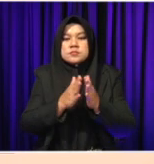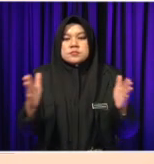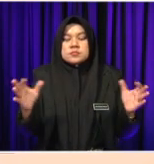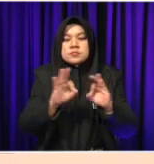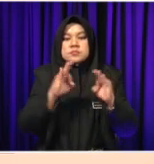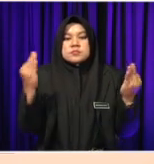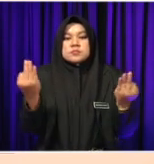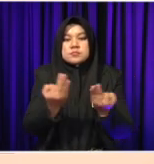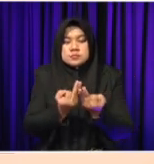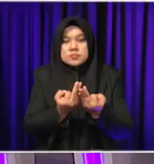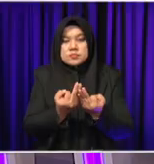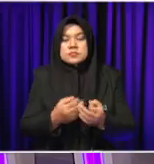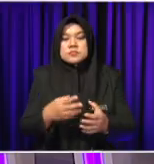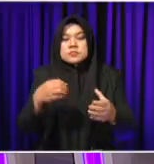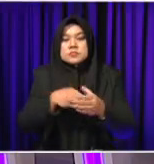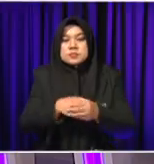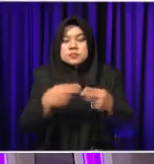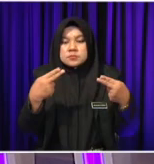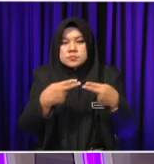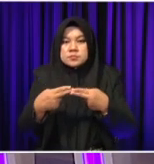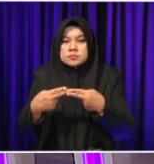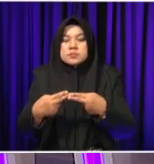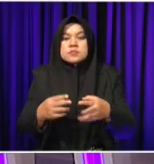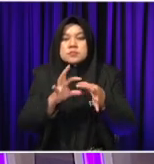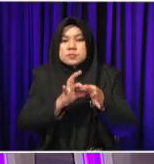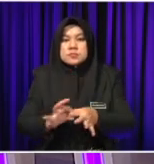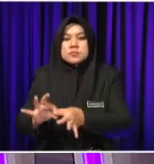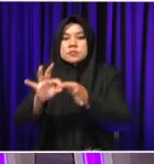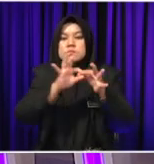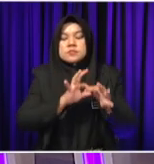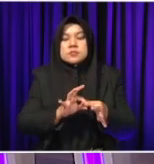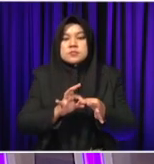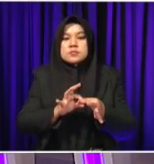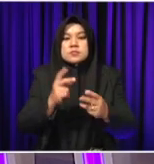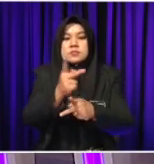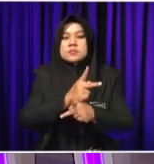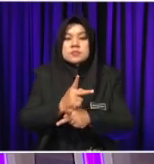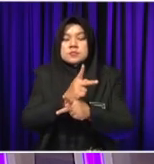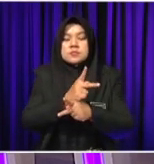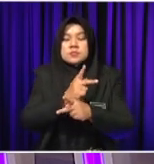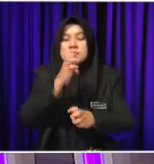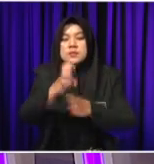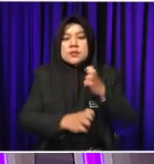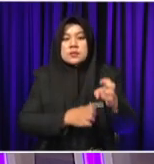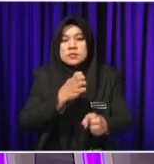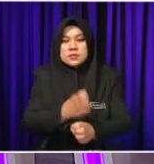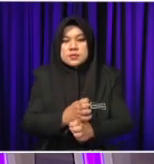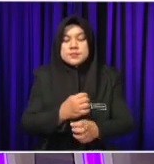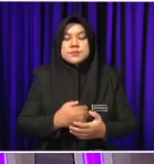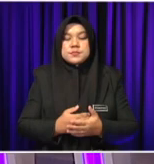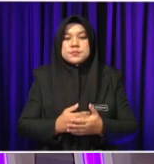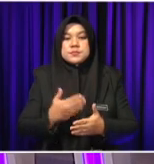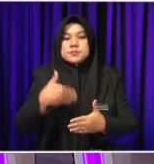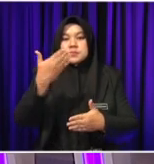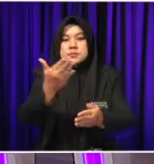And we should always stay connected and stay unity so that we can protect the mother nature for the next generation.